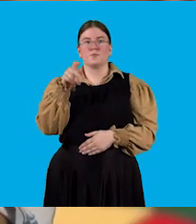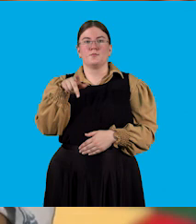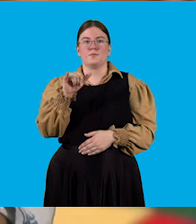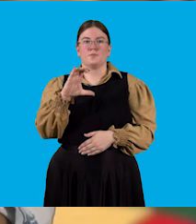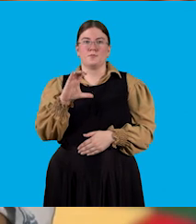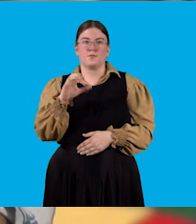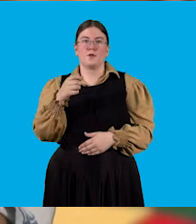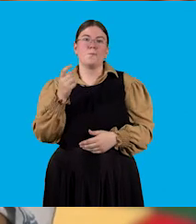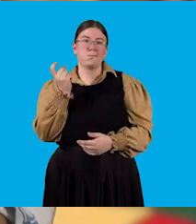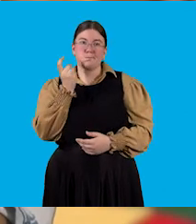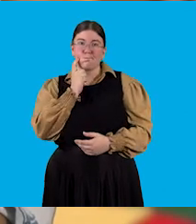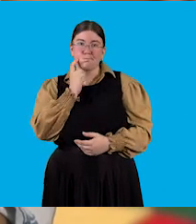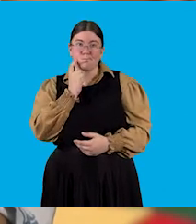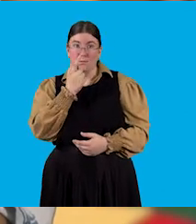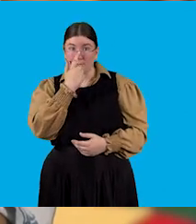therefore